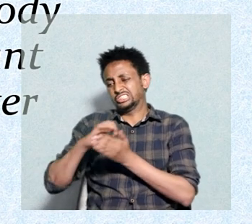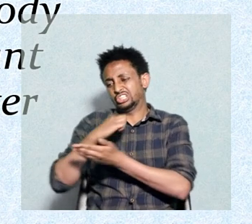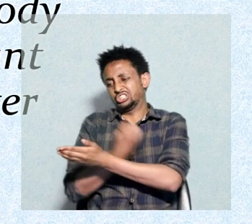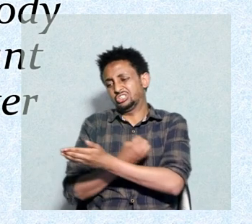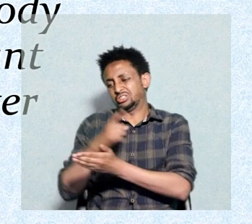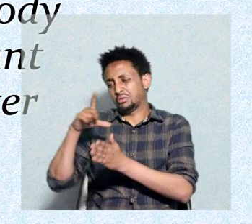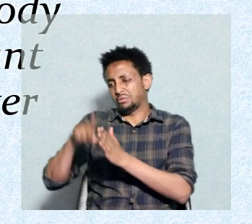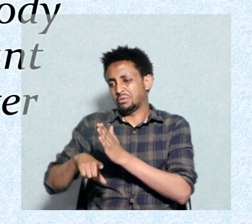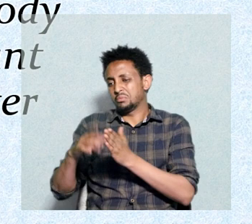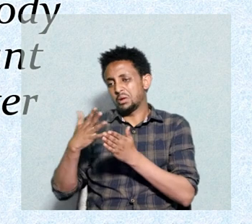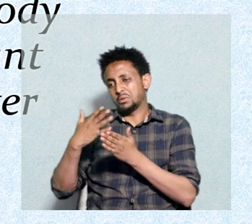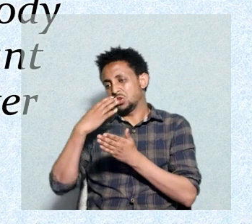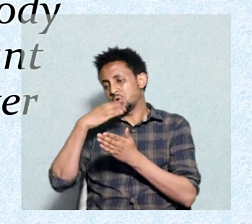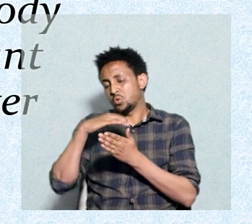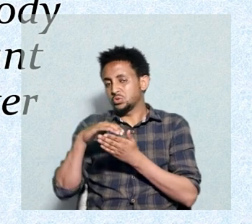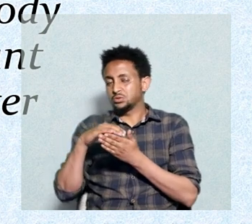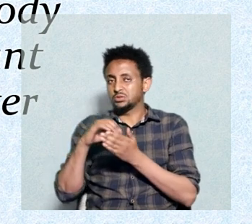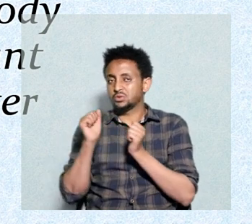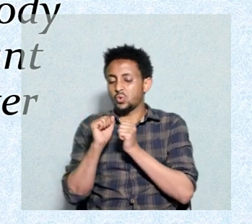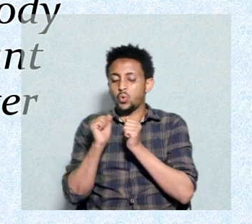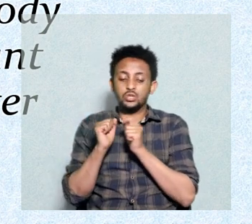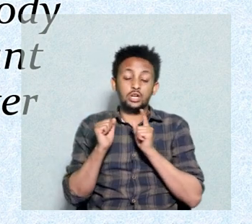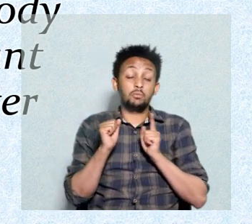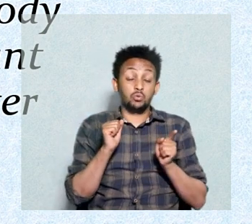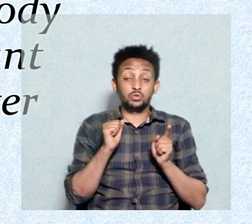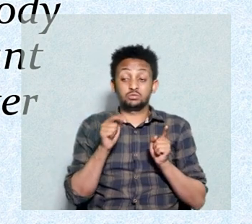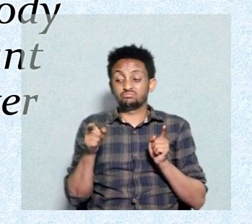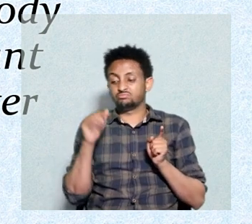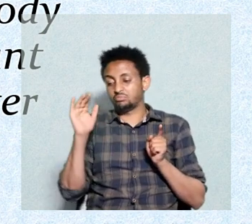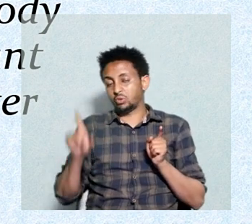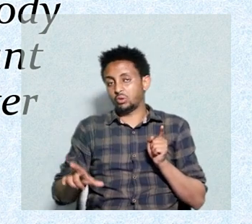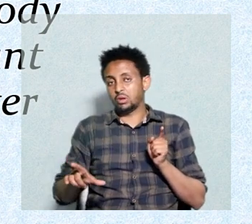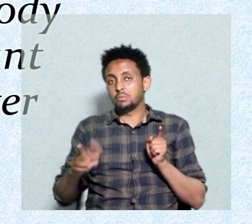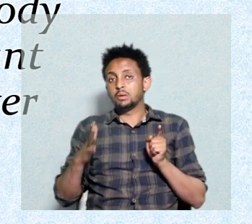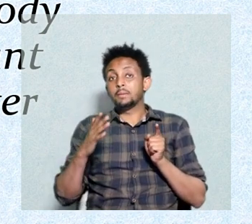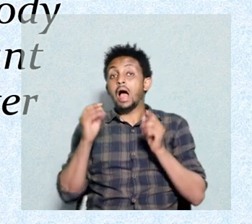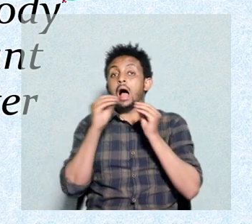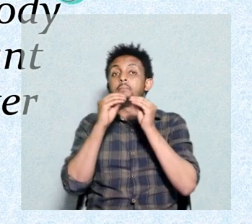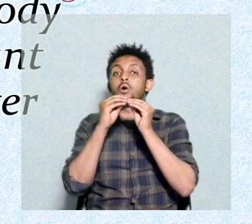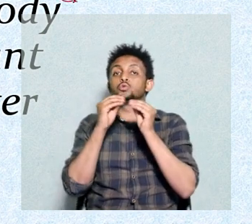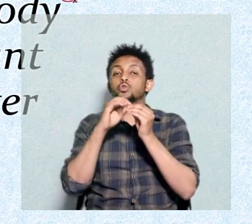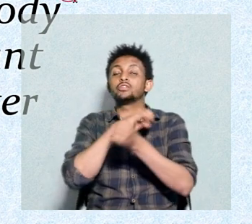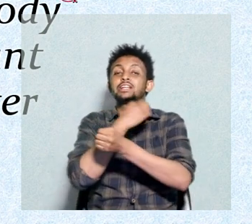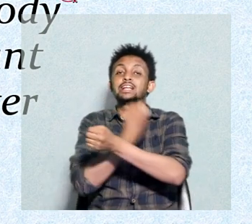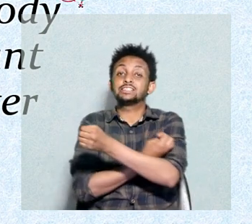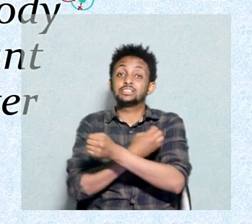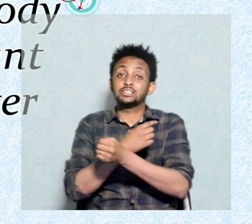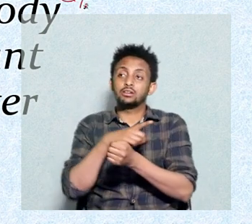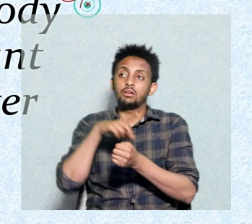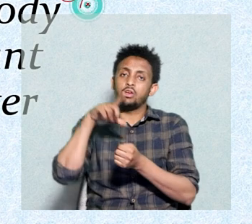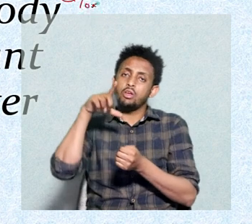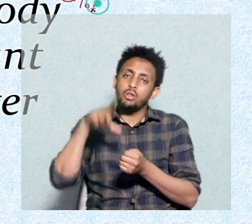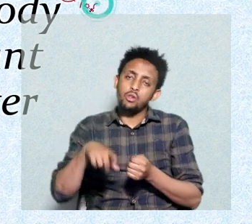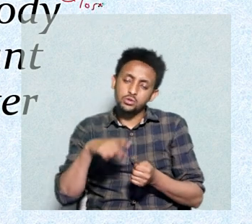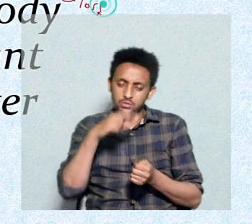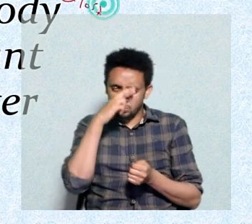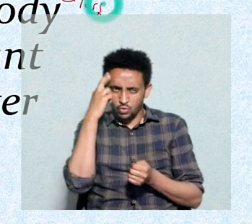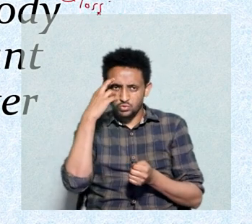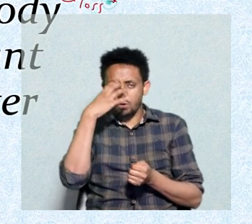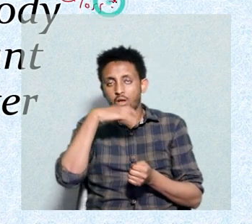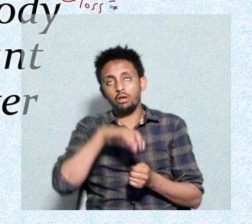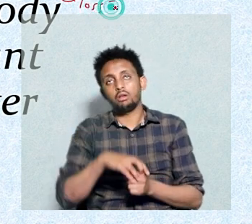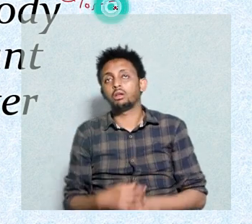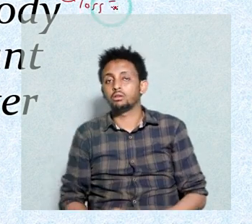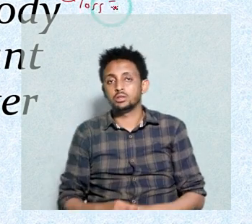energy in the form of heat towards a colder body. So the amount of the energy lost by the hotter